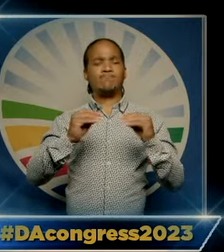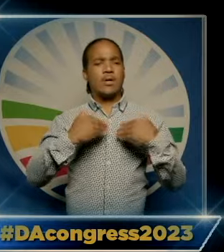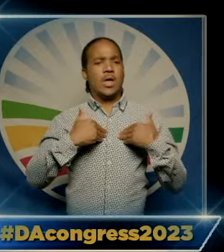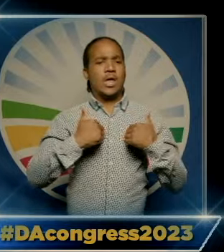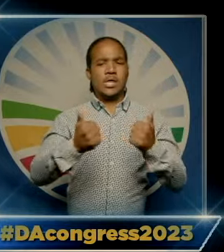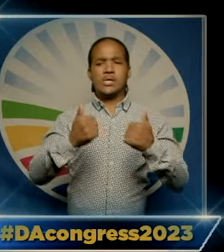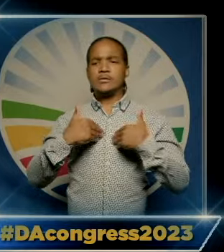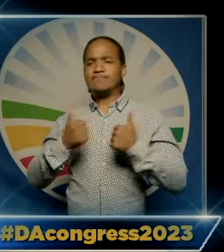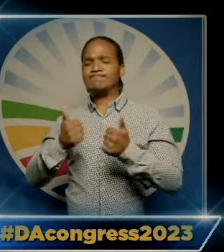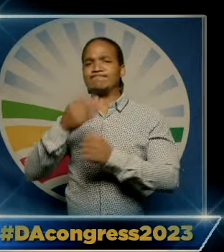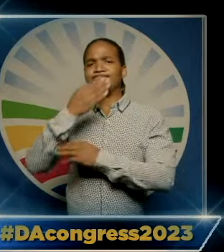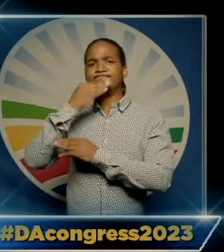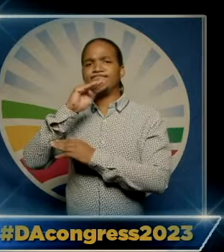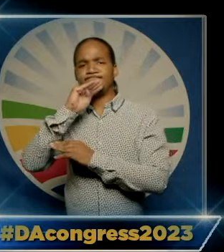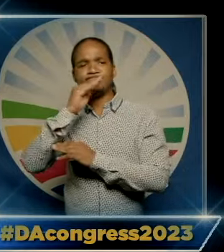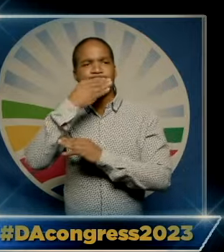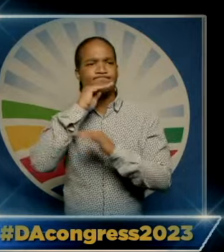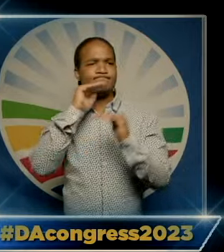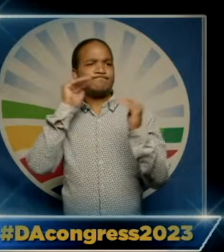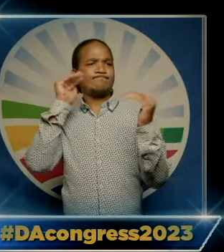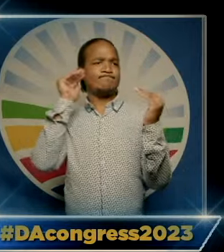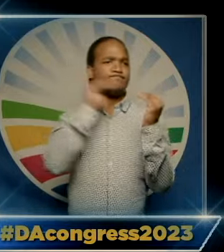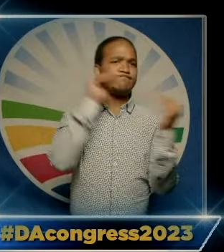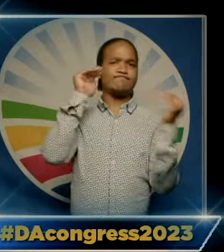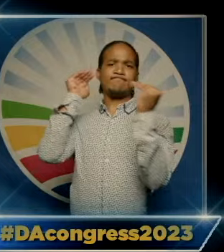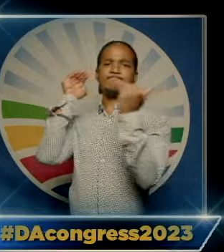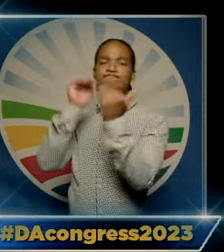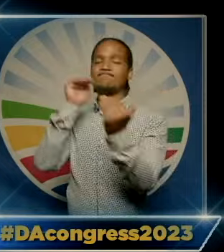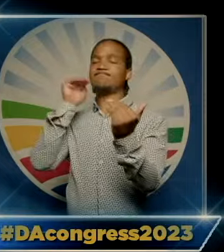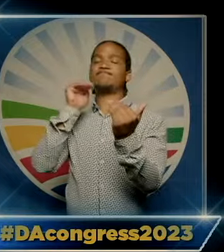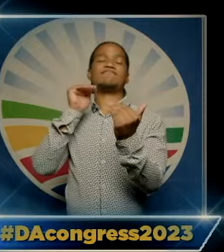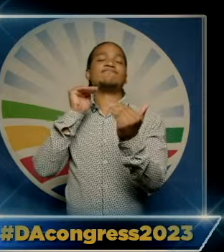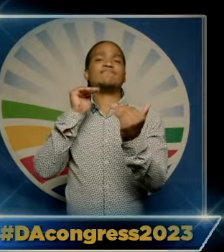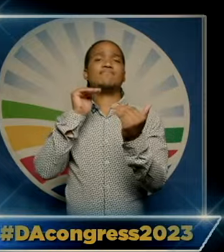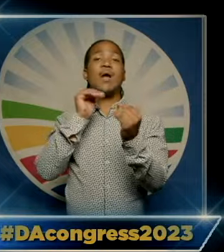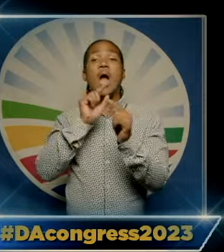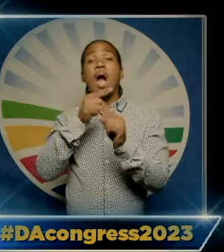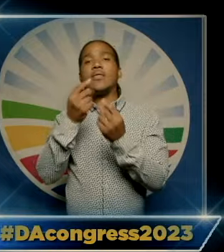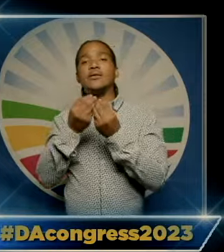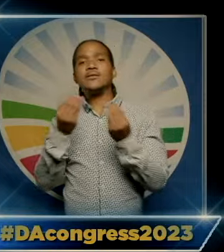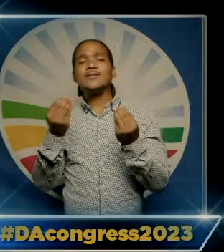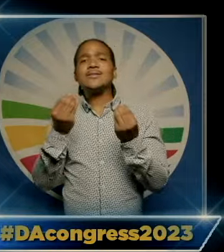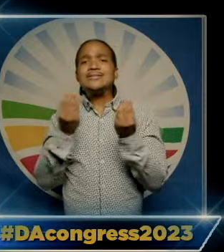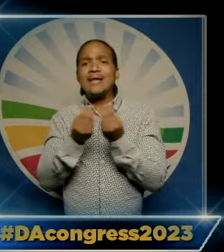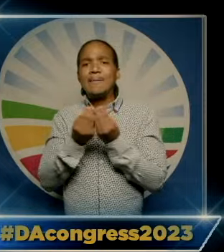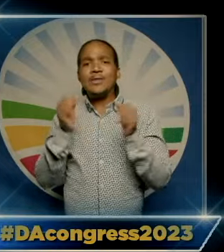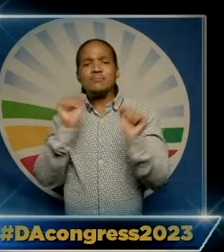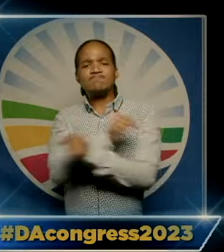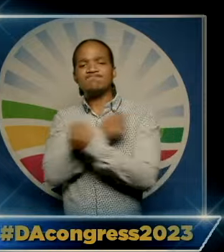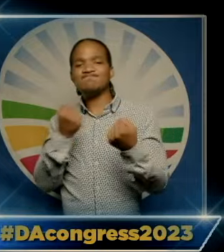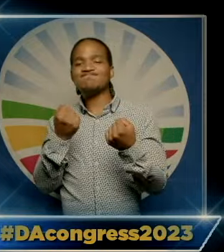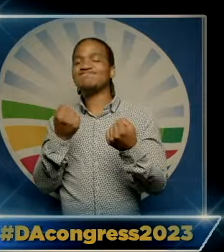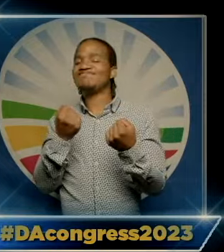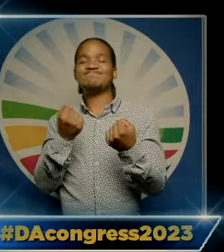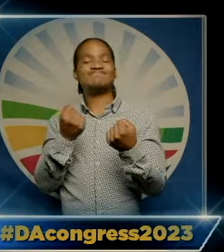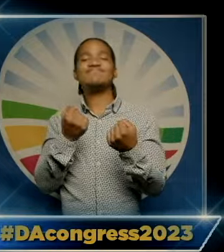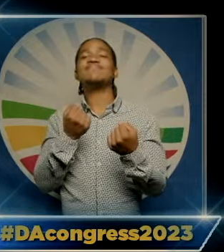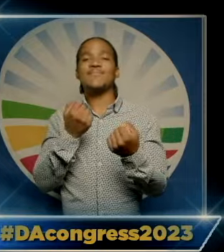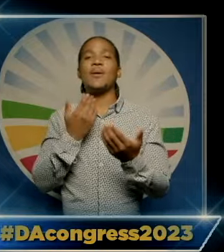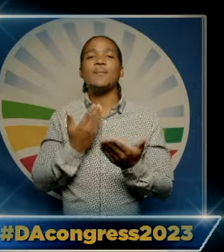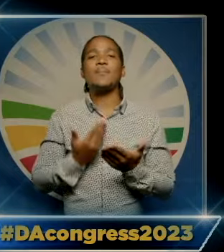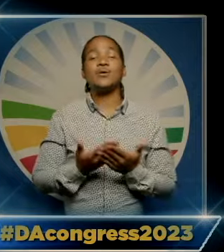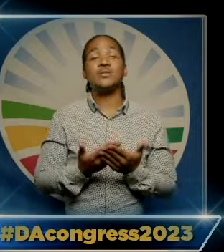not revenge. Something everyone thought was impossible became possible.